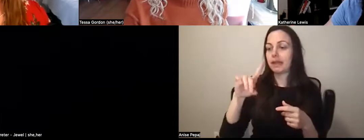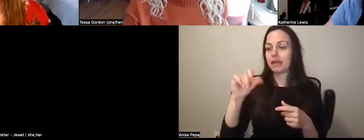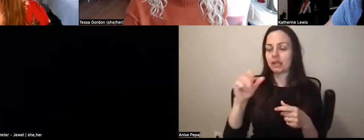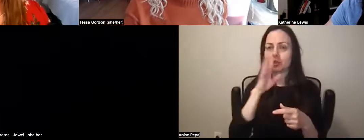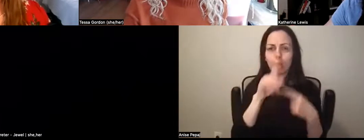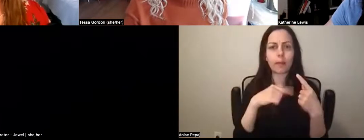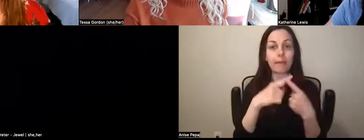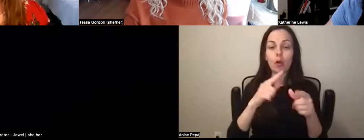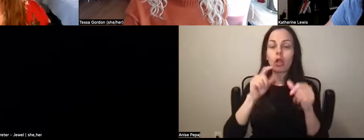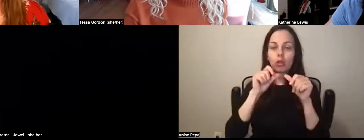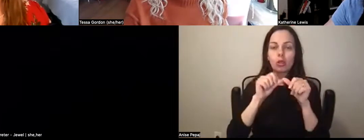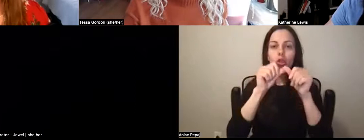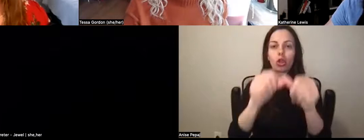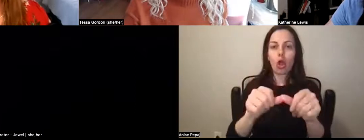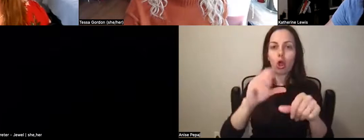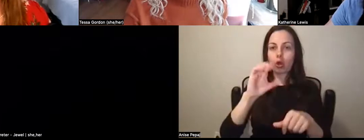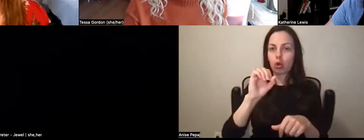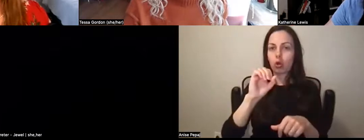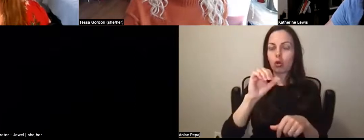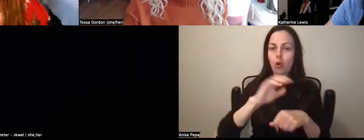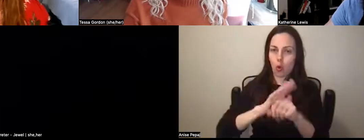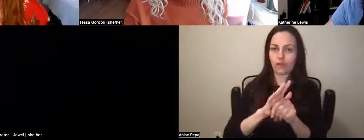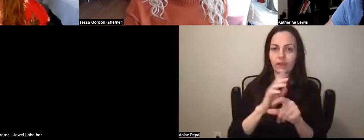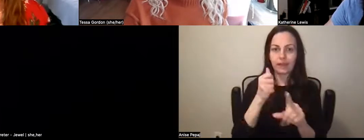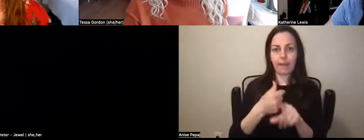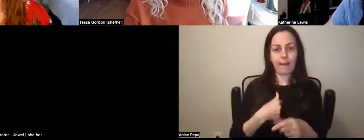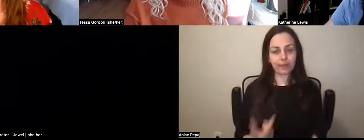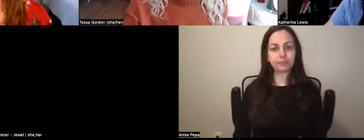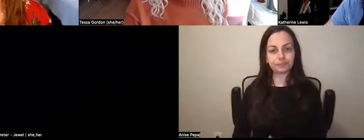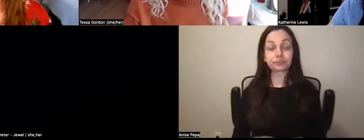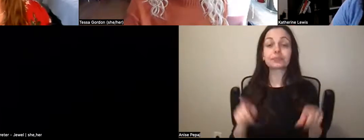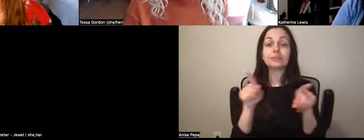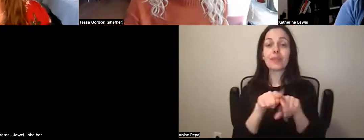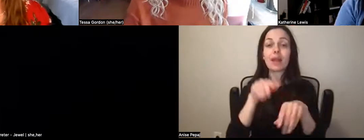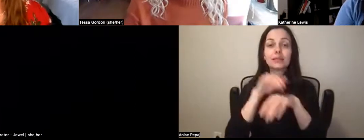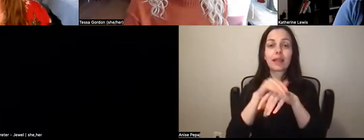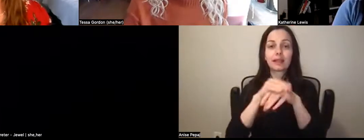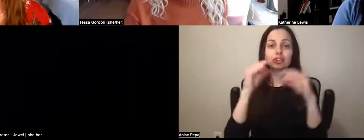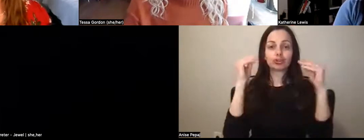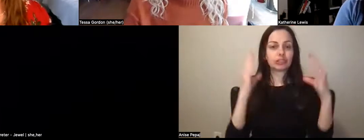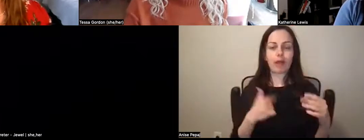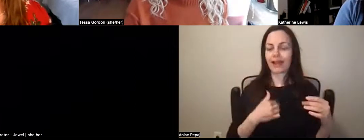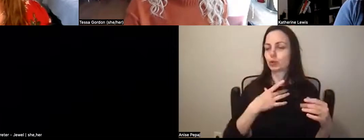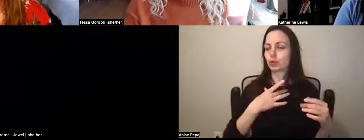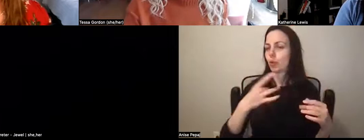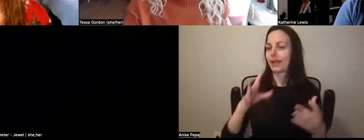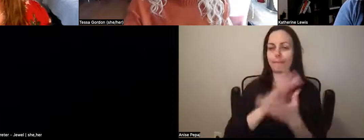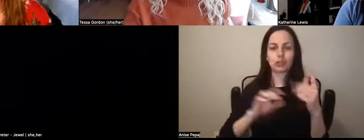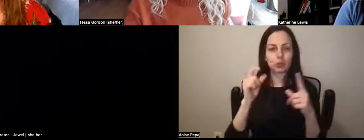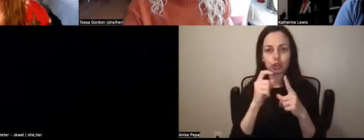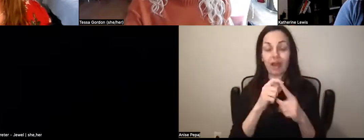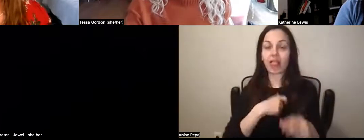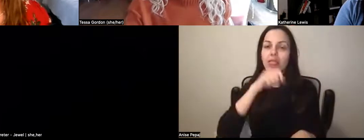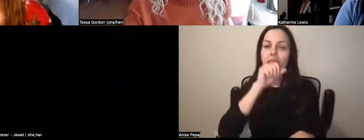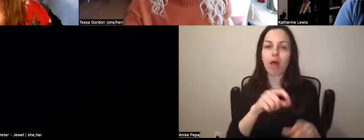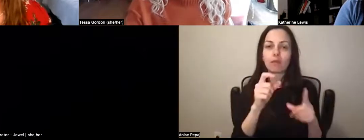long COVID now has had on me. As an English teacher, I don't like to mince words. I love words, but I